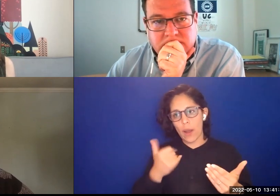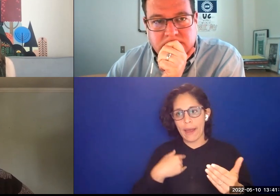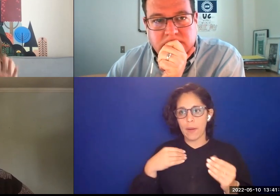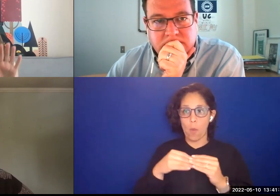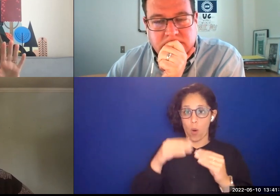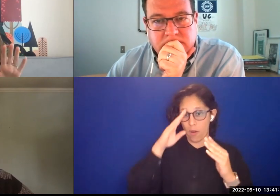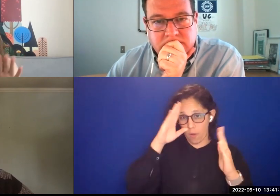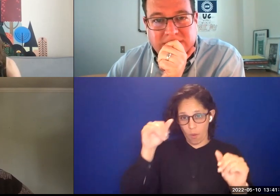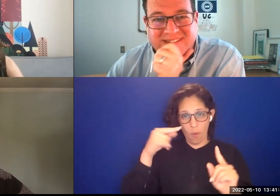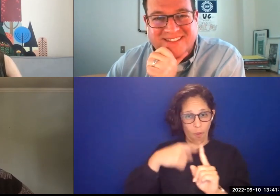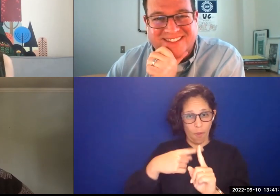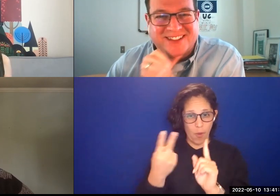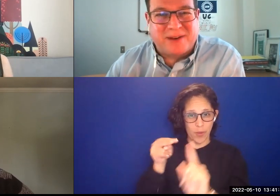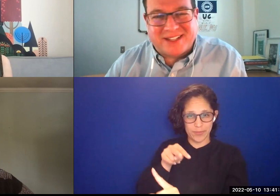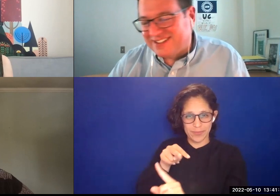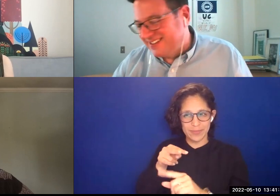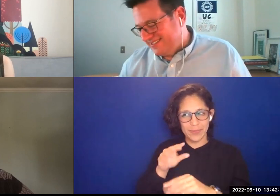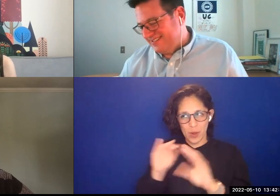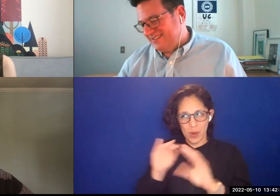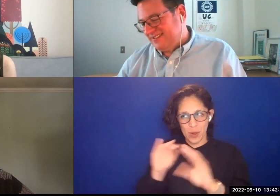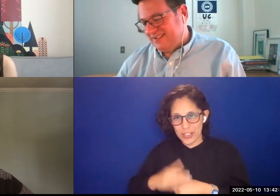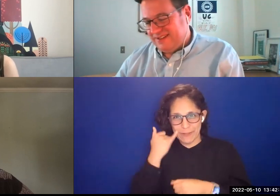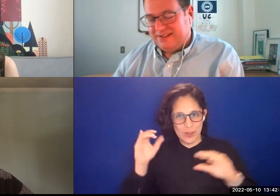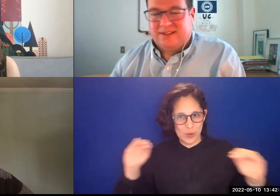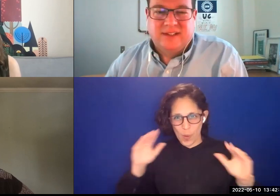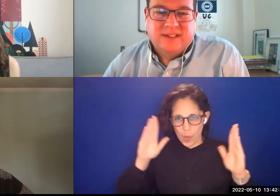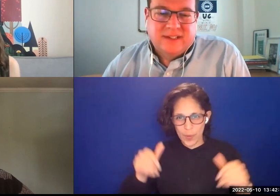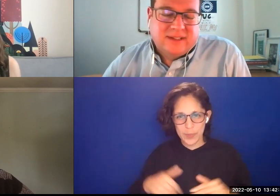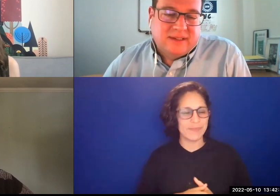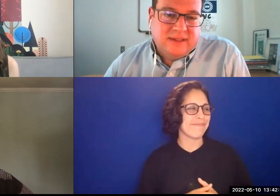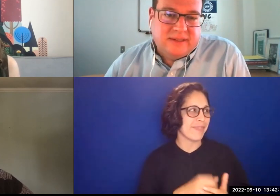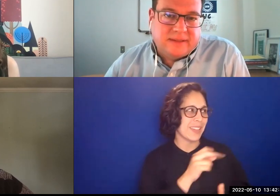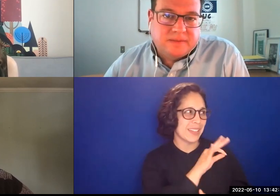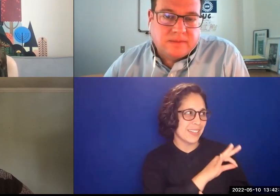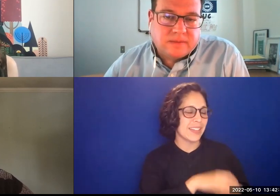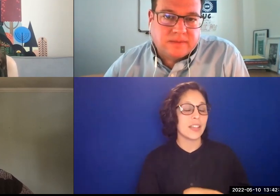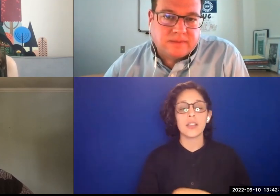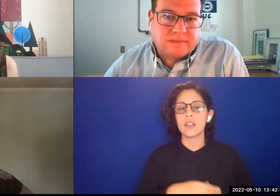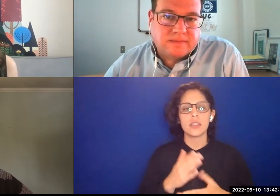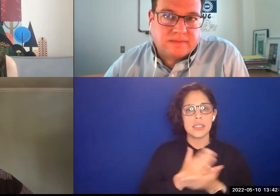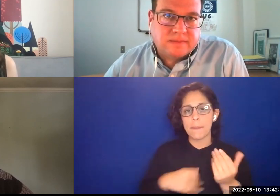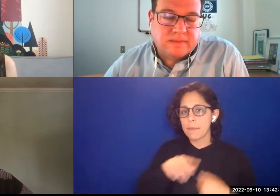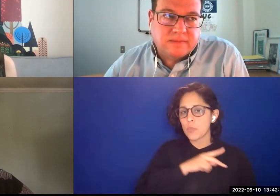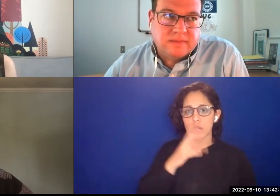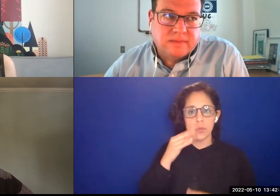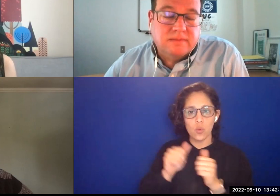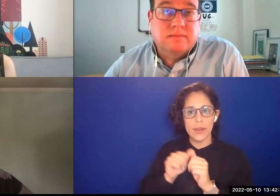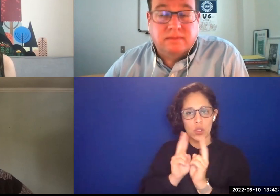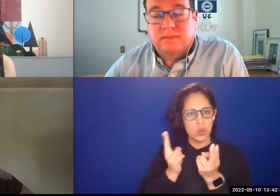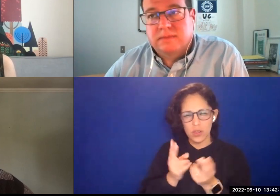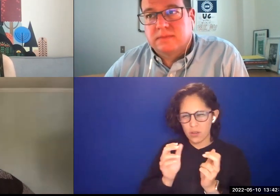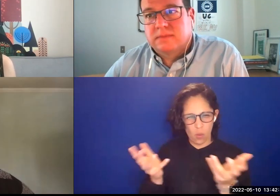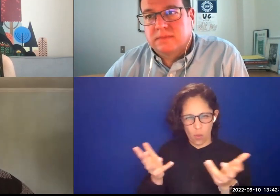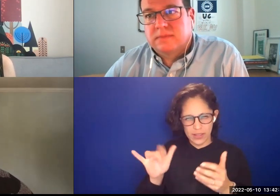spin, but no pressure if it doesn't. Your best. What have some of your personal experiences with unions been like? And